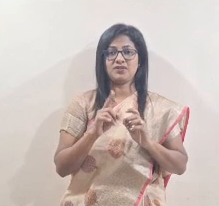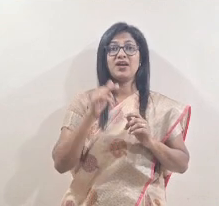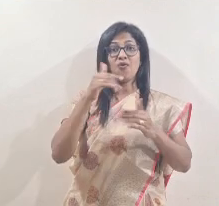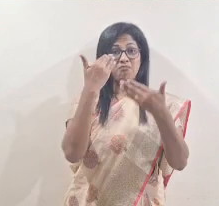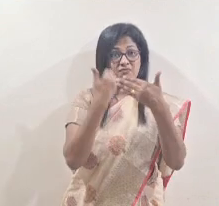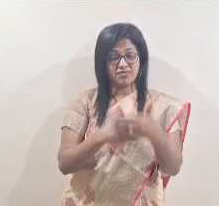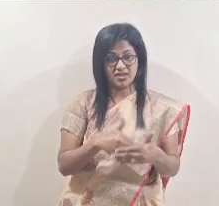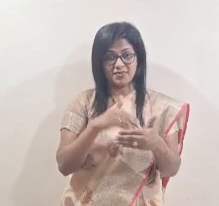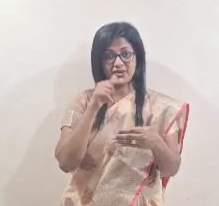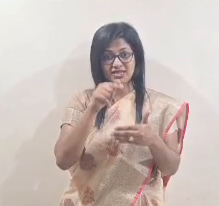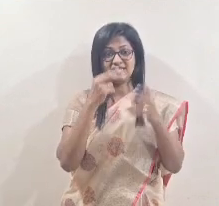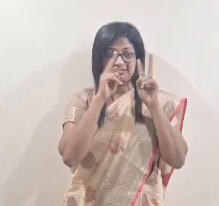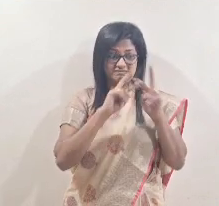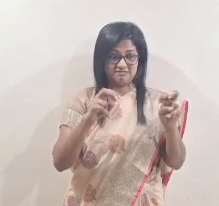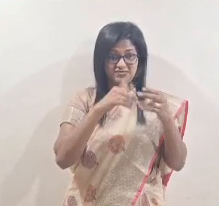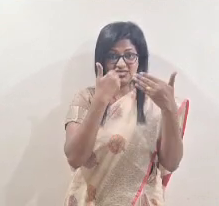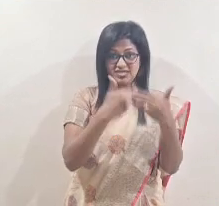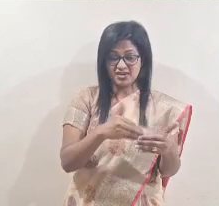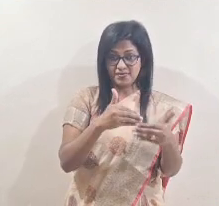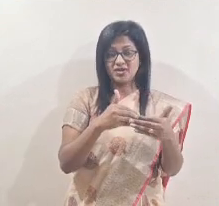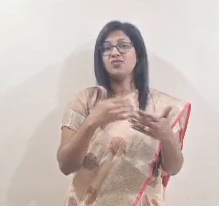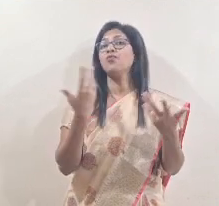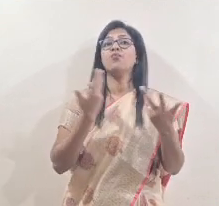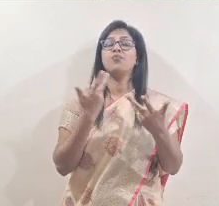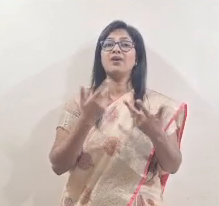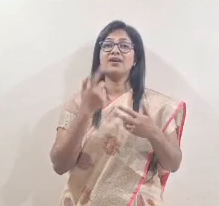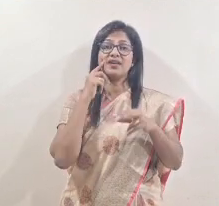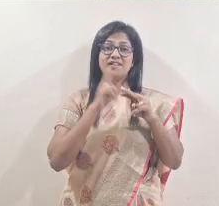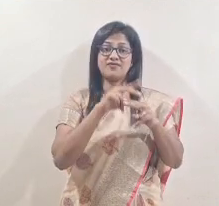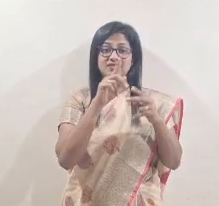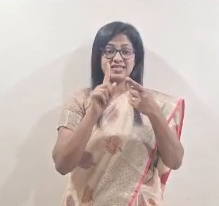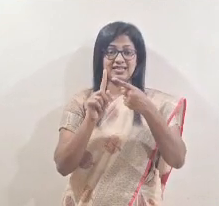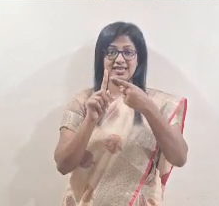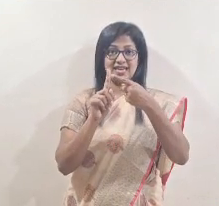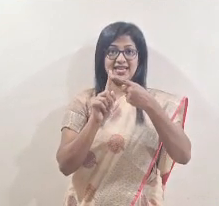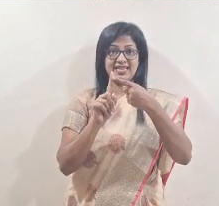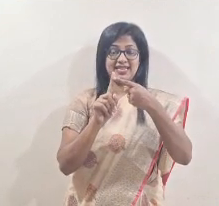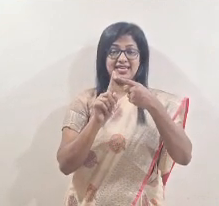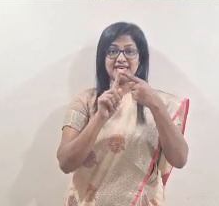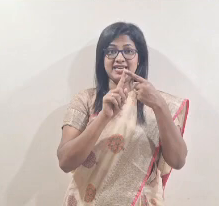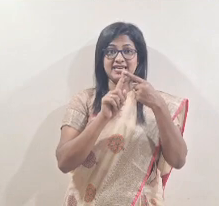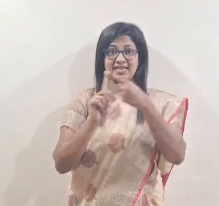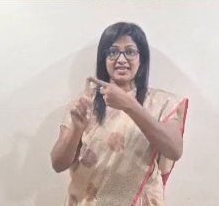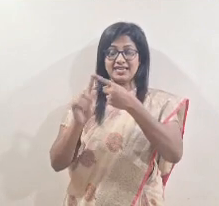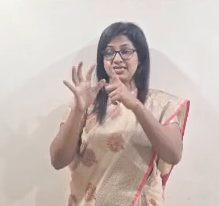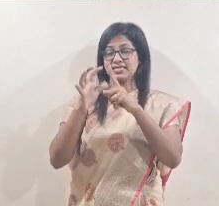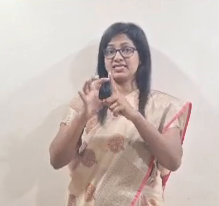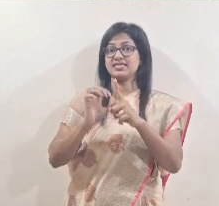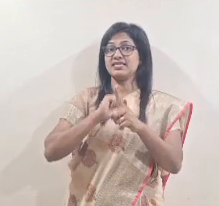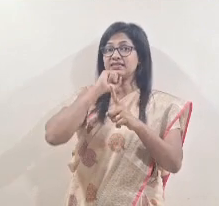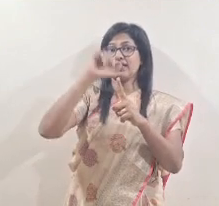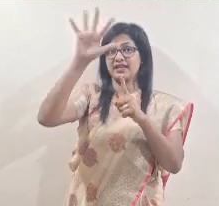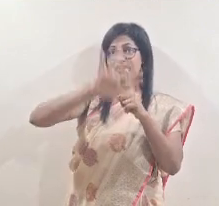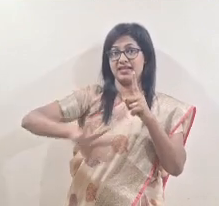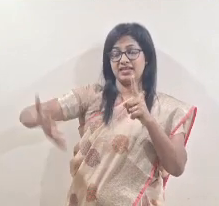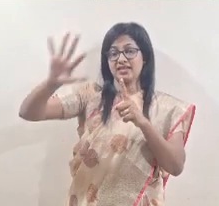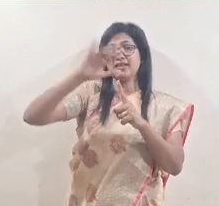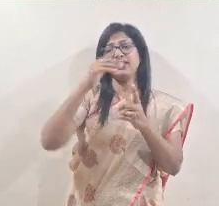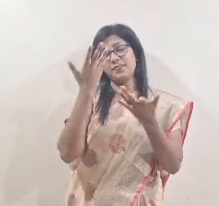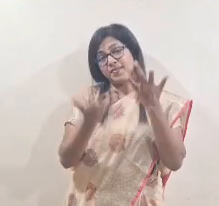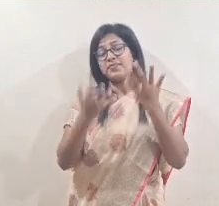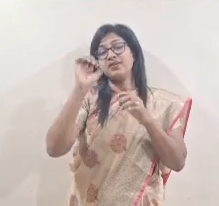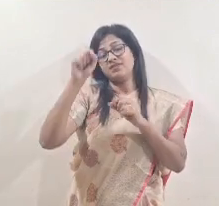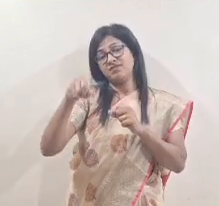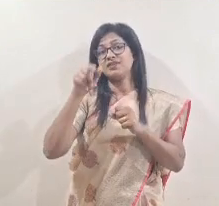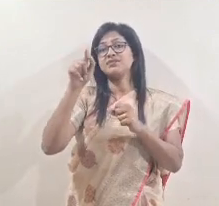that a limitation of this analysis? Because when you say East Delhi is one of the most polluted, it could be, Yes, of course. yes, sir, yes,